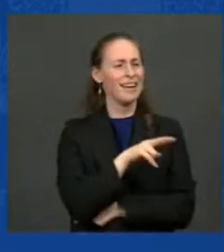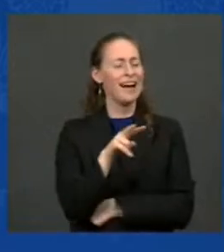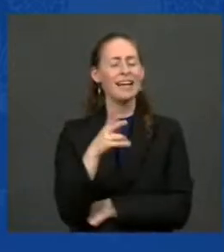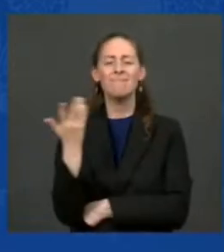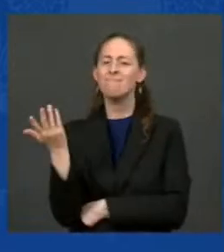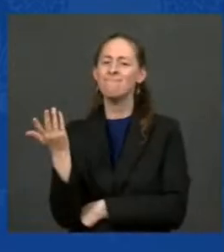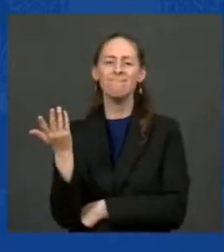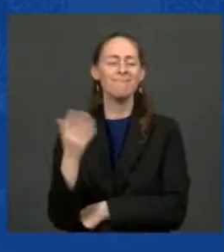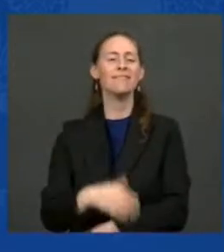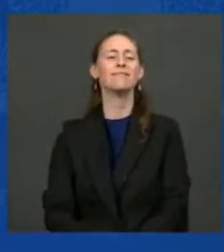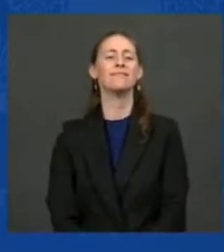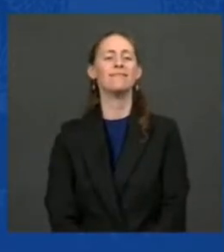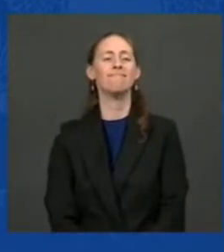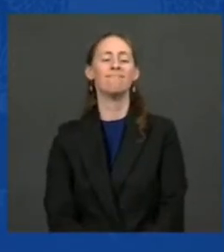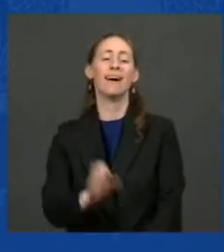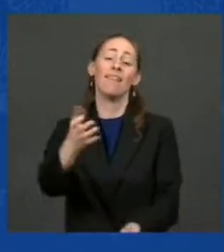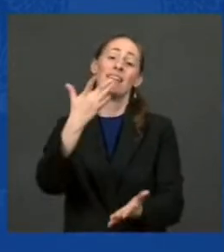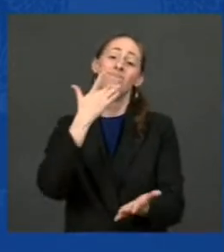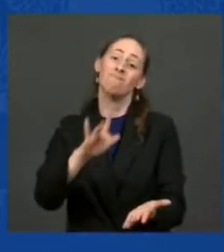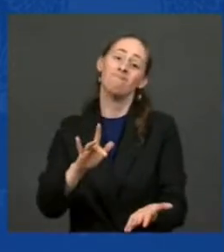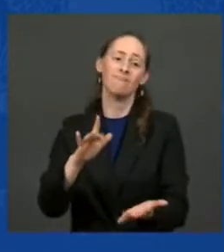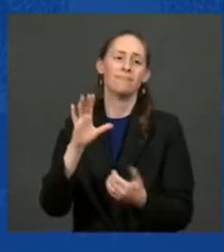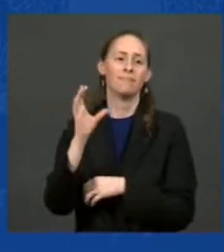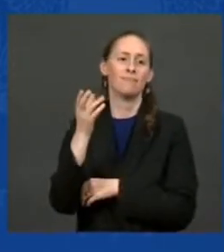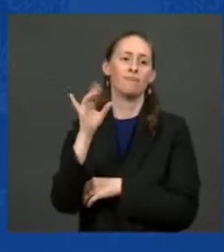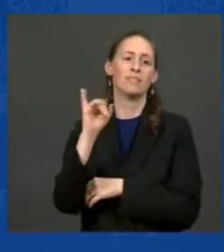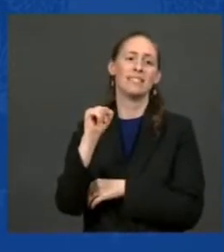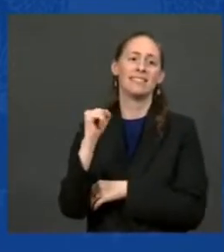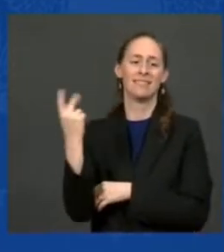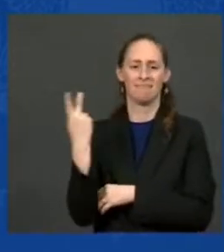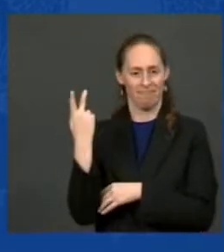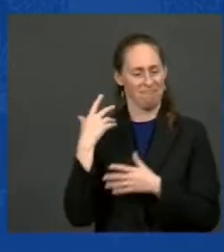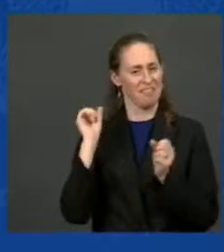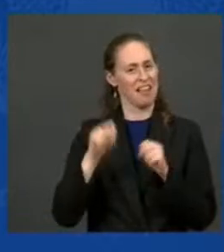Luckily, Chris, I got to travel in a much nicer plane these days.